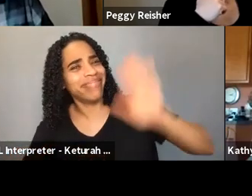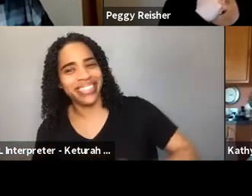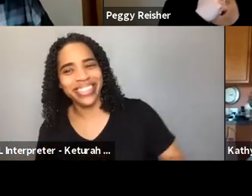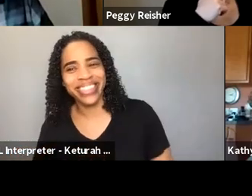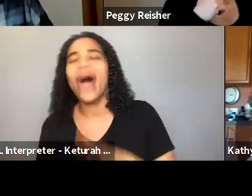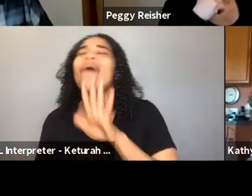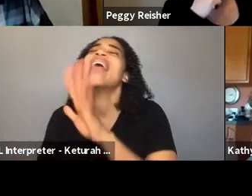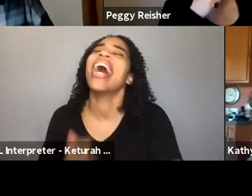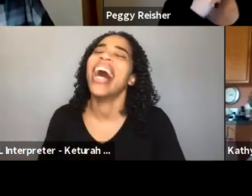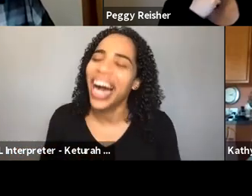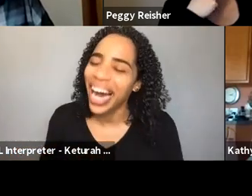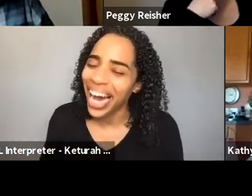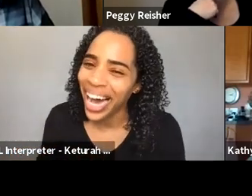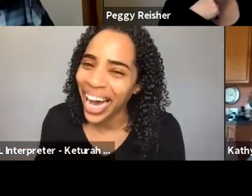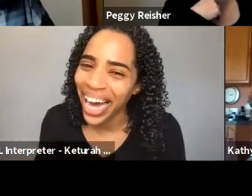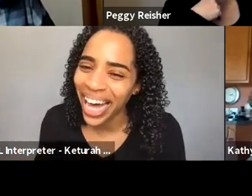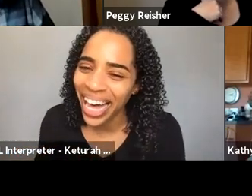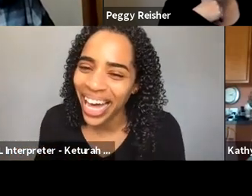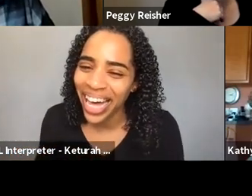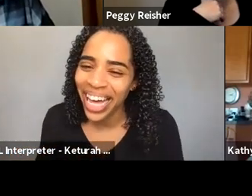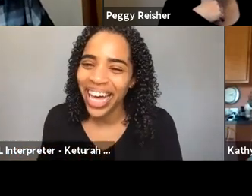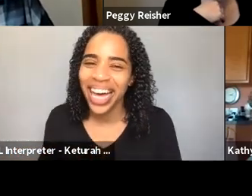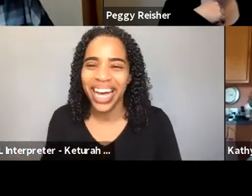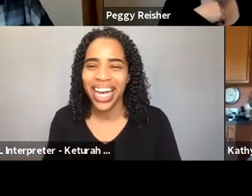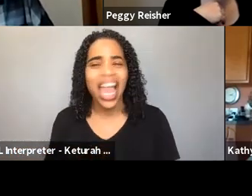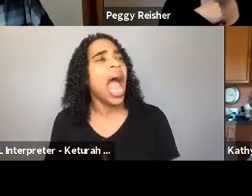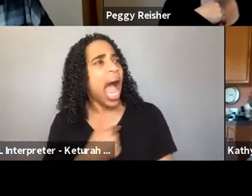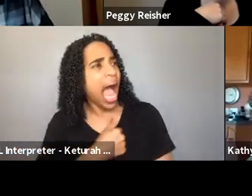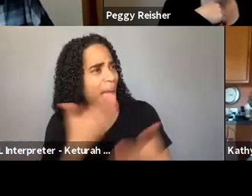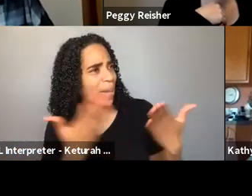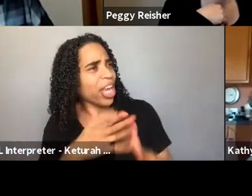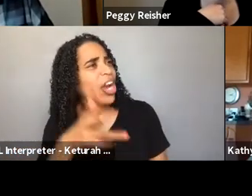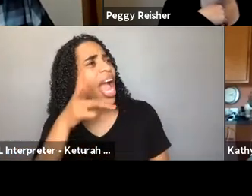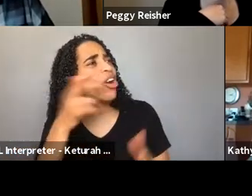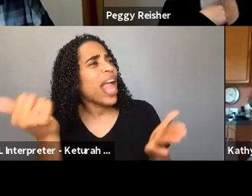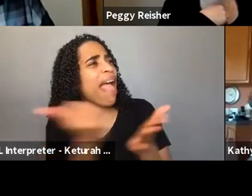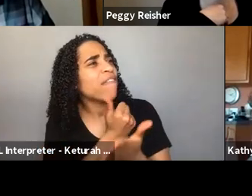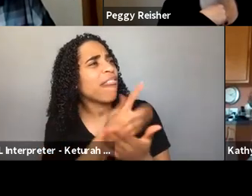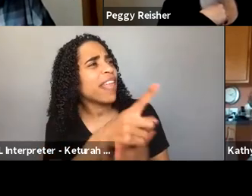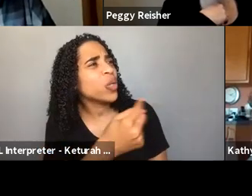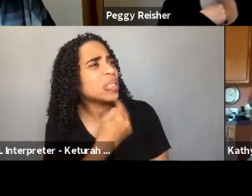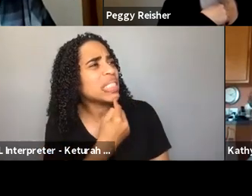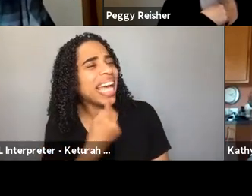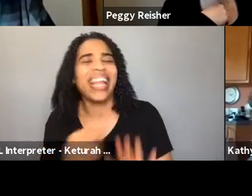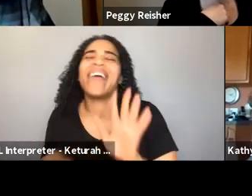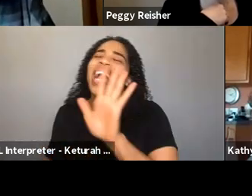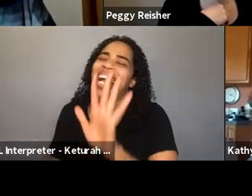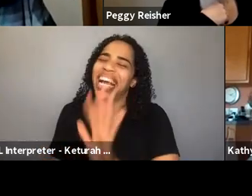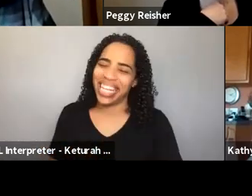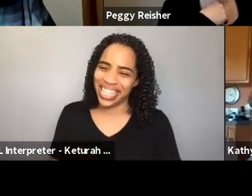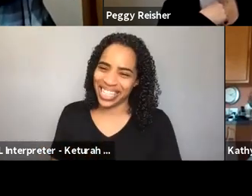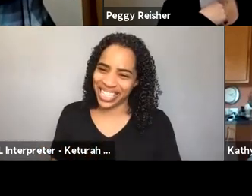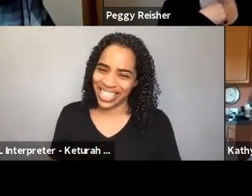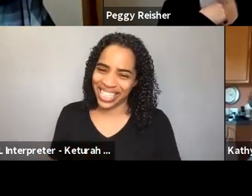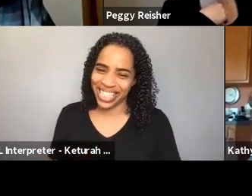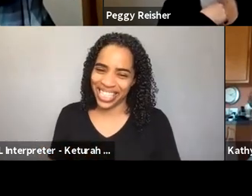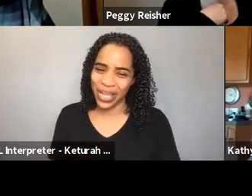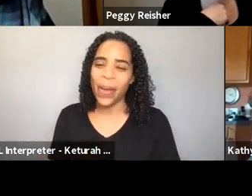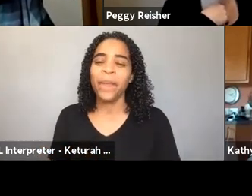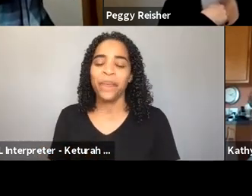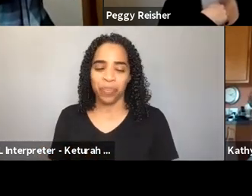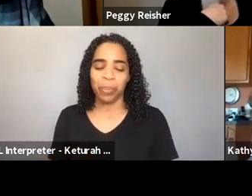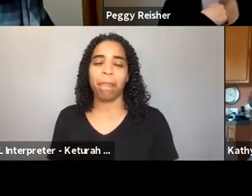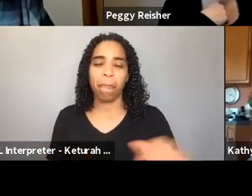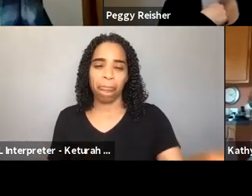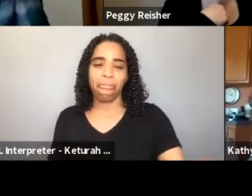But no, the one I heard everything you're saying. the one thing that I can really relate